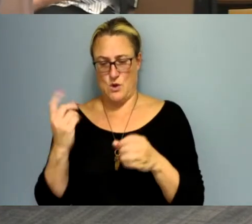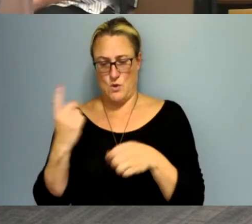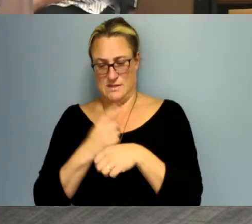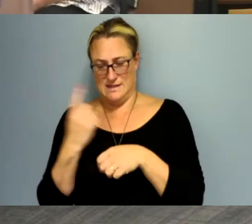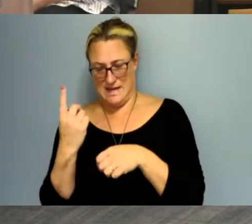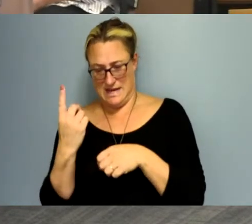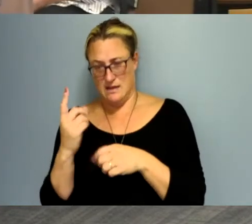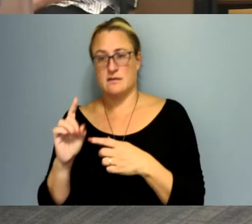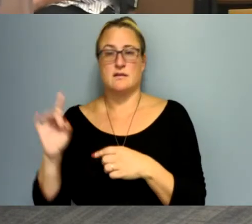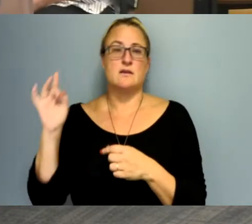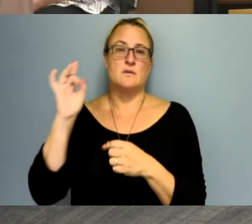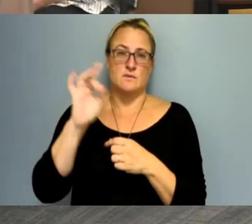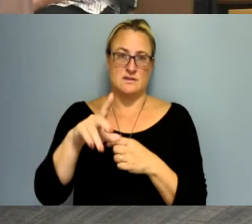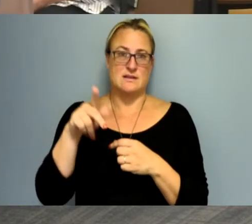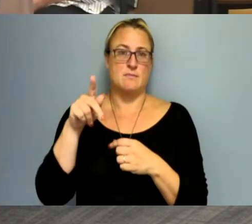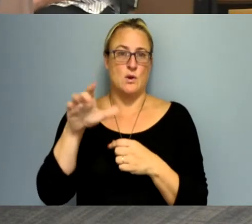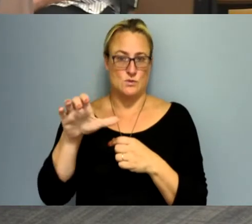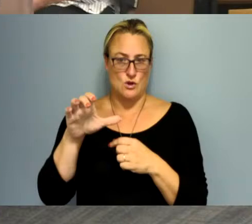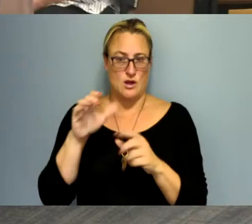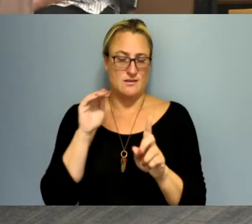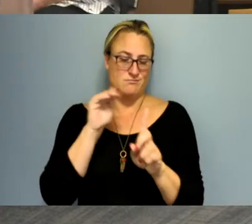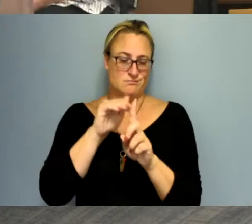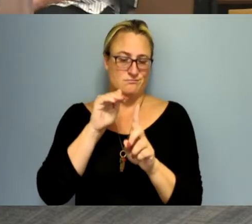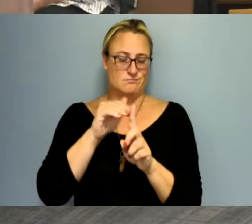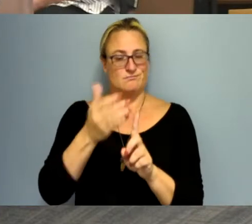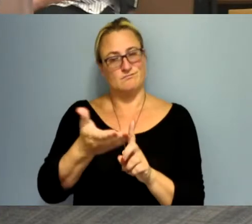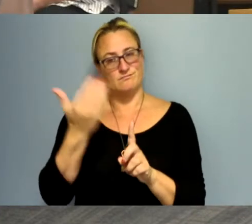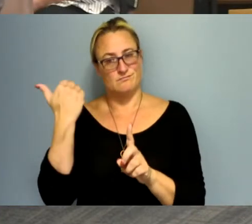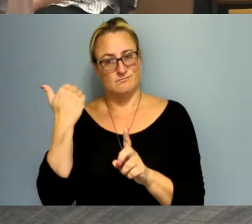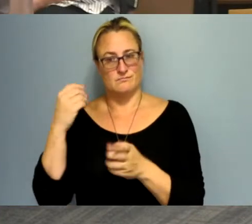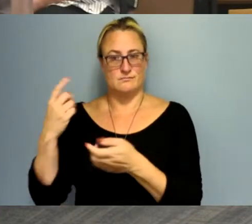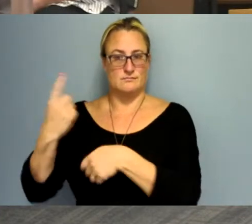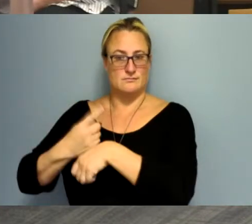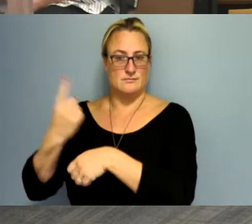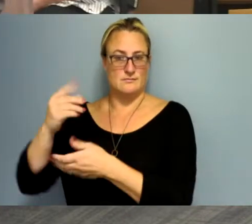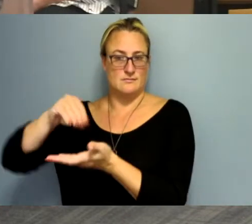be sending correspondence to a voter that they need to date their ballot.